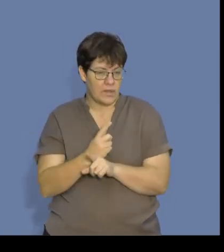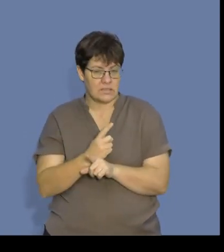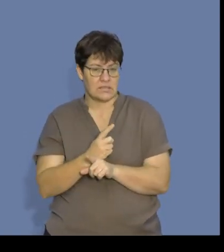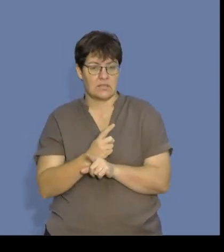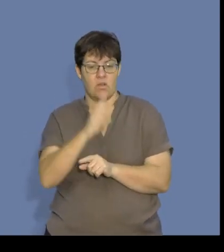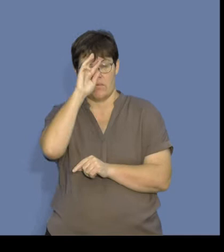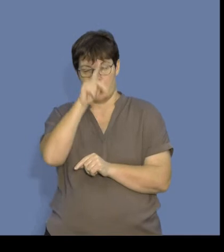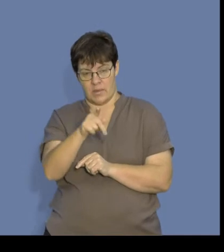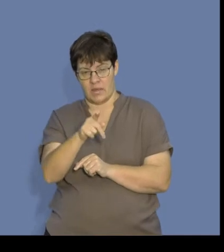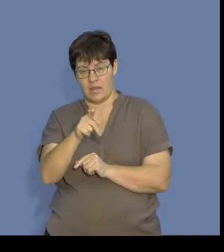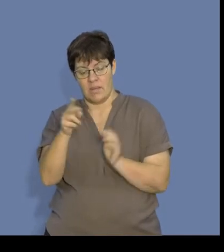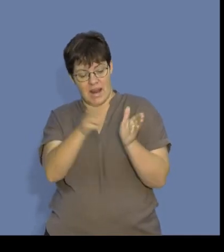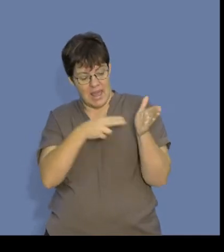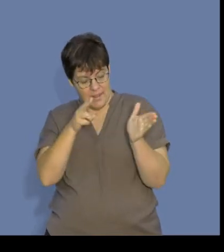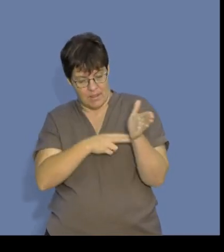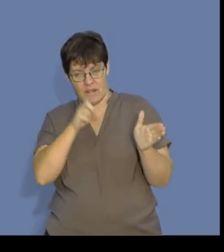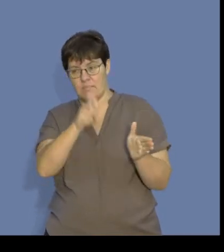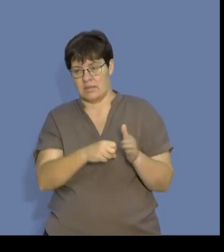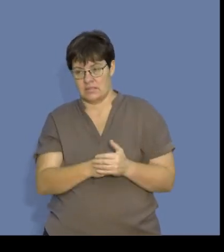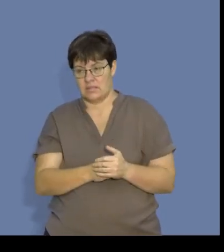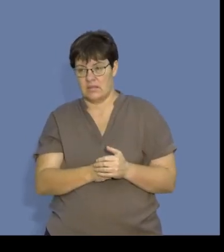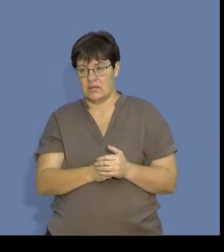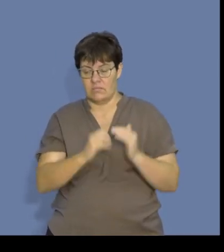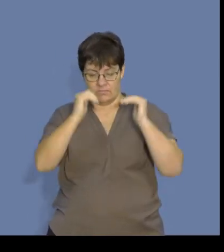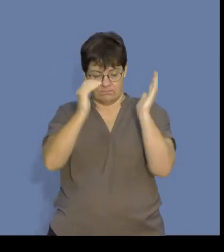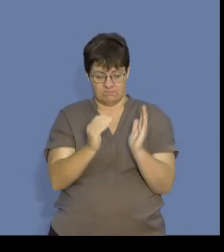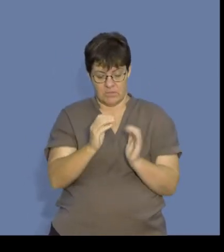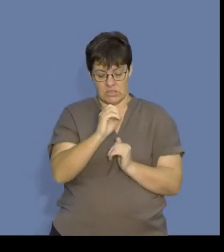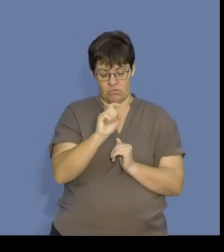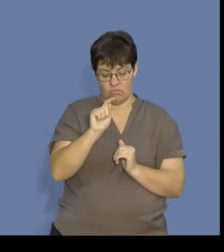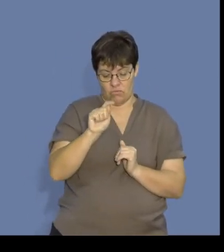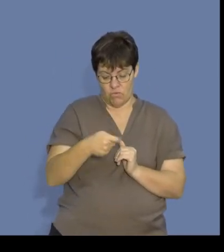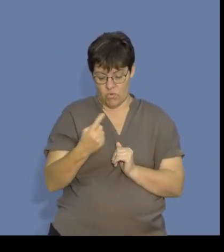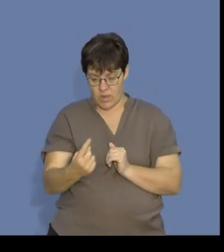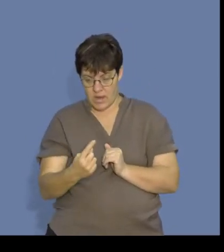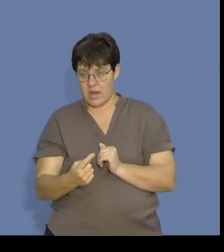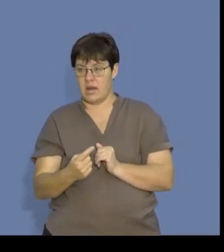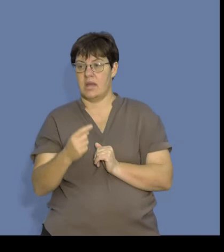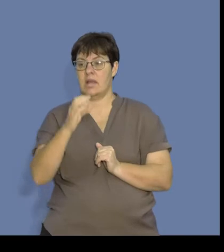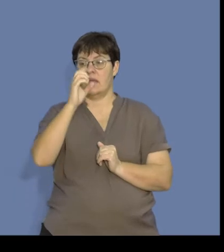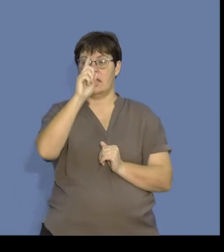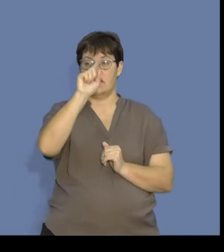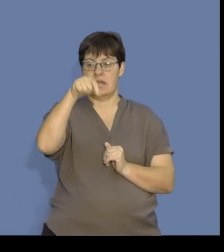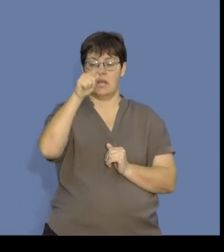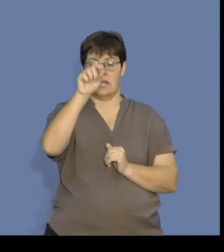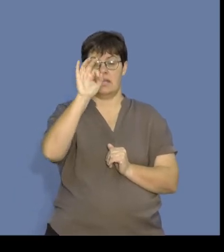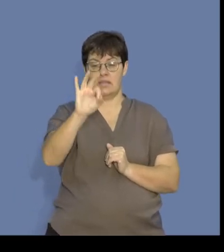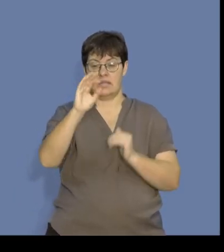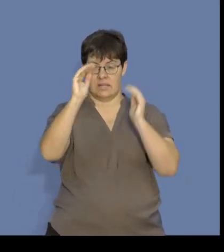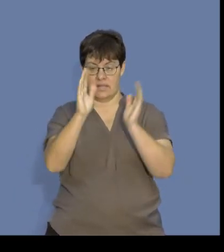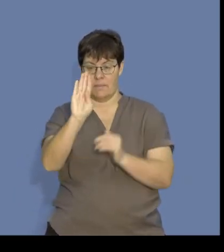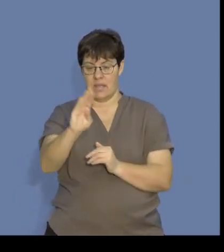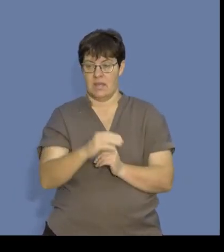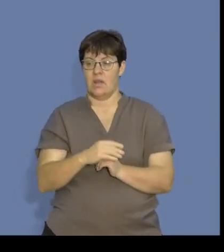will always need to, please remember I said you label them with the coordinate pair itself. So you can call this